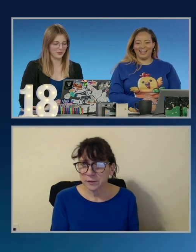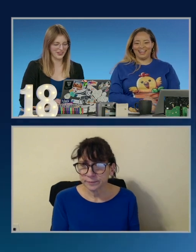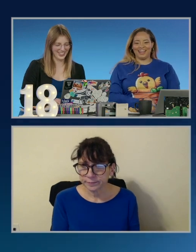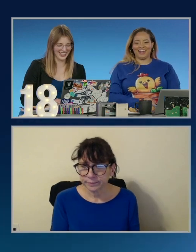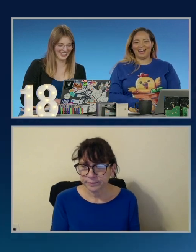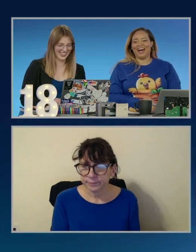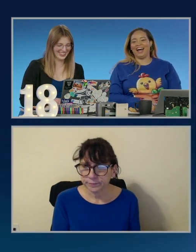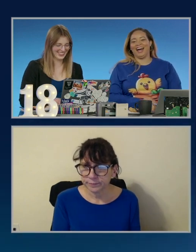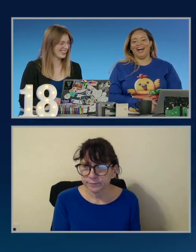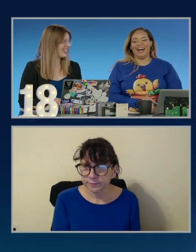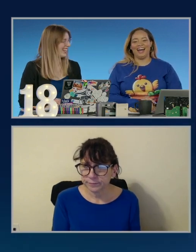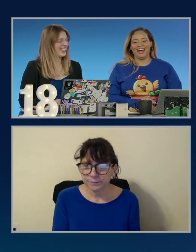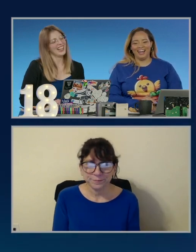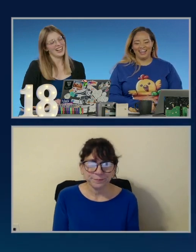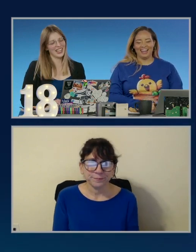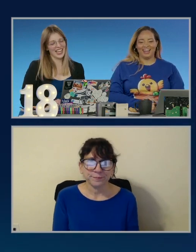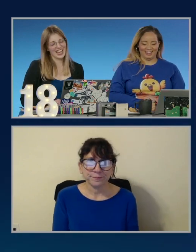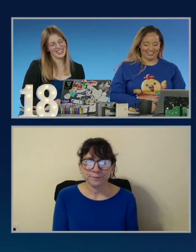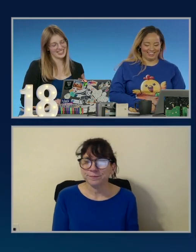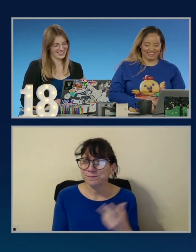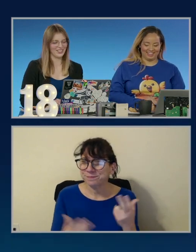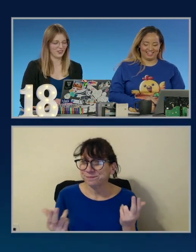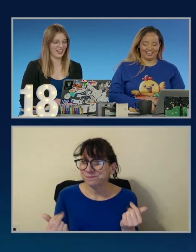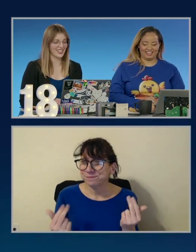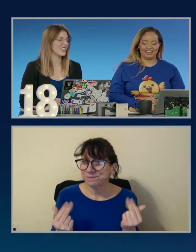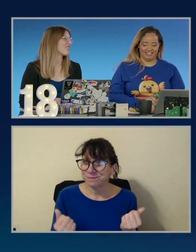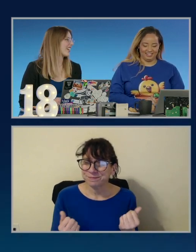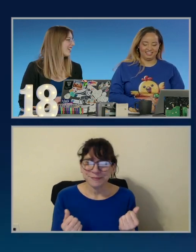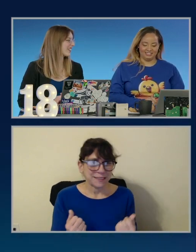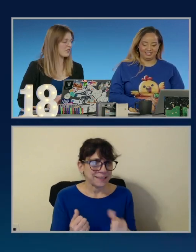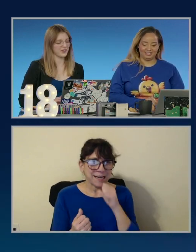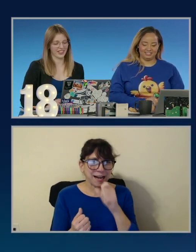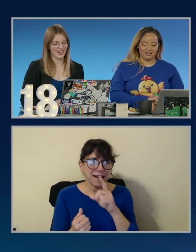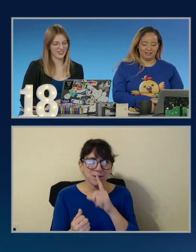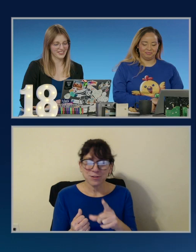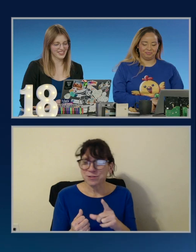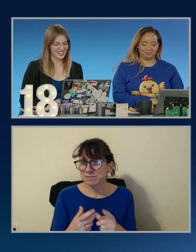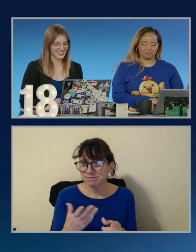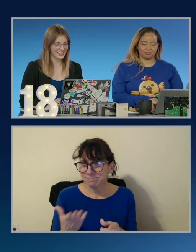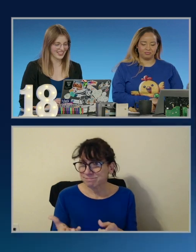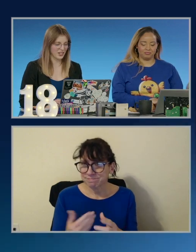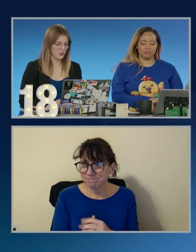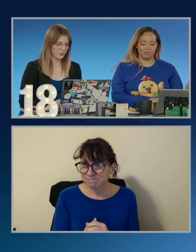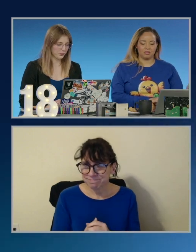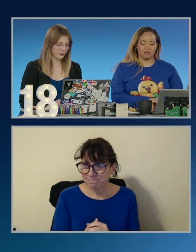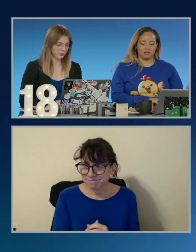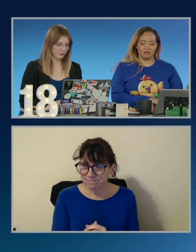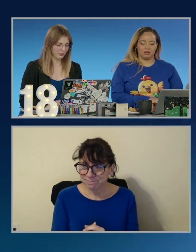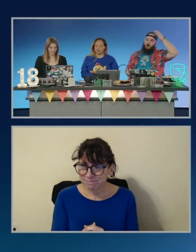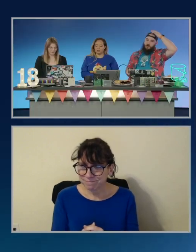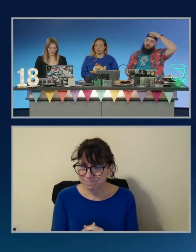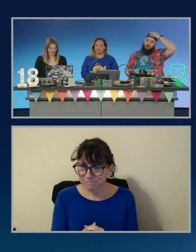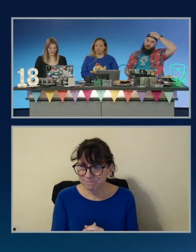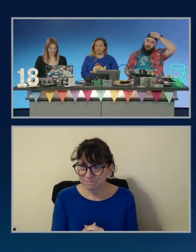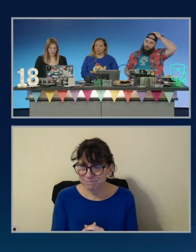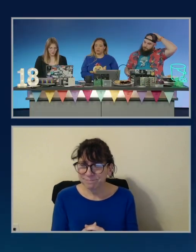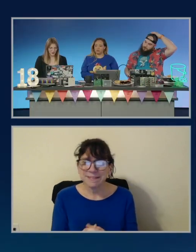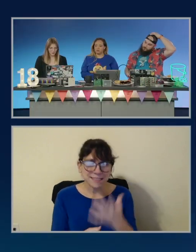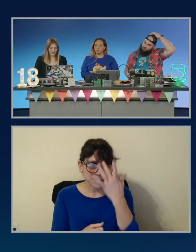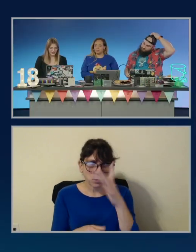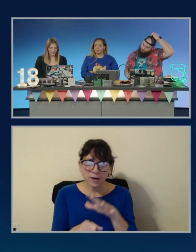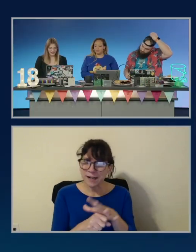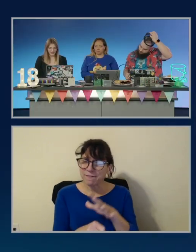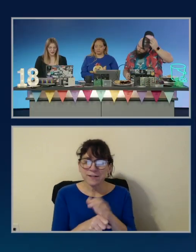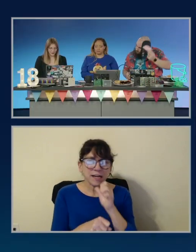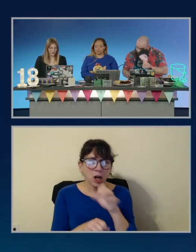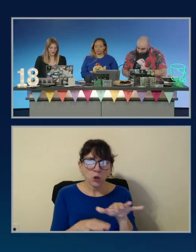the room. Okay. Okay. Okay, and it did not actually trick. Okay. the guardrail. Yeah. So you Okay. can see here. It's smart enough to not do that. But you know